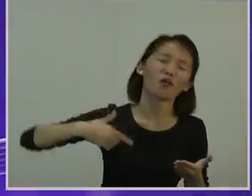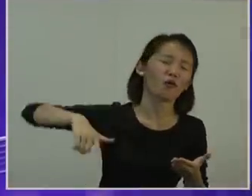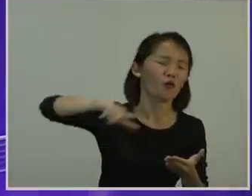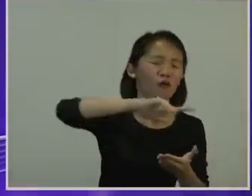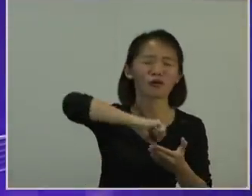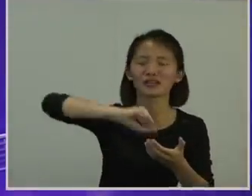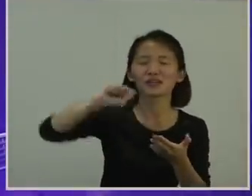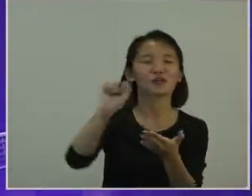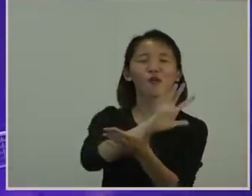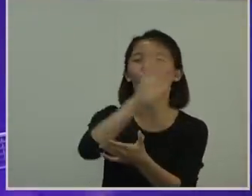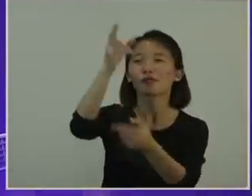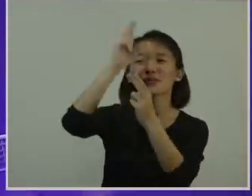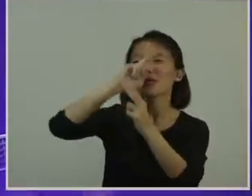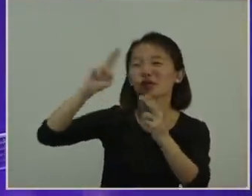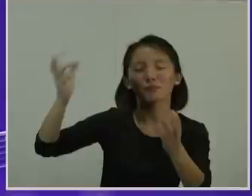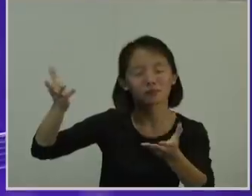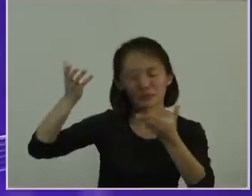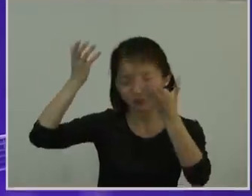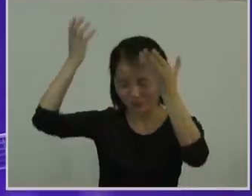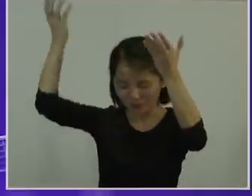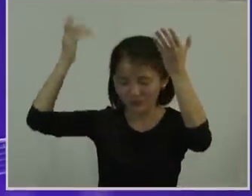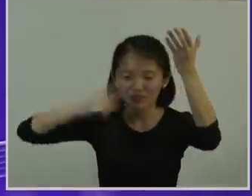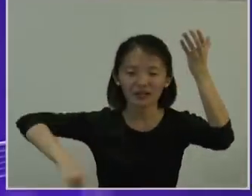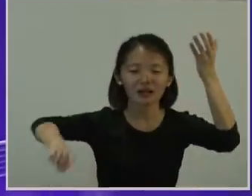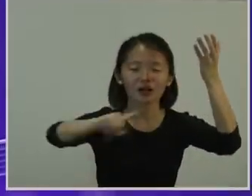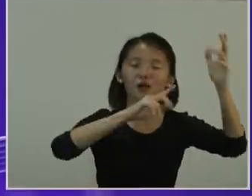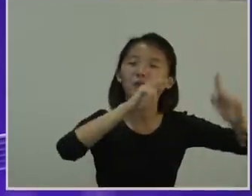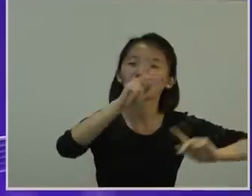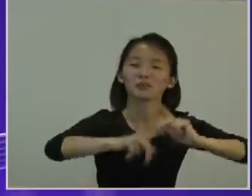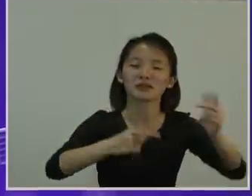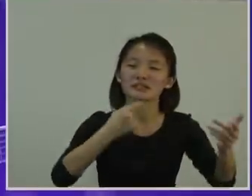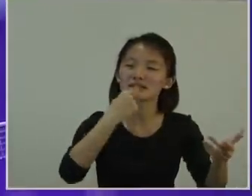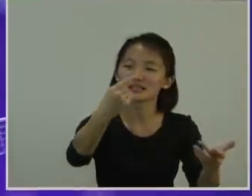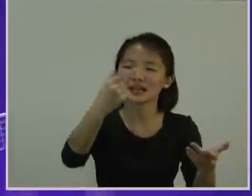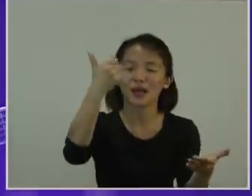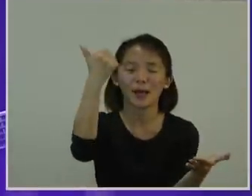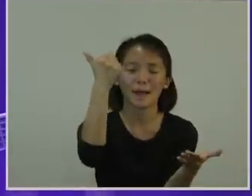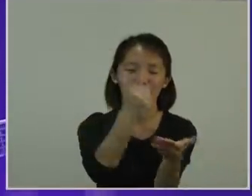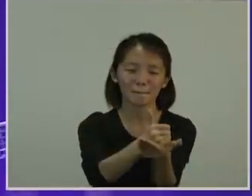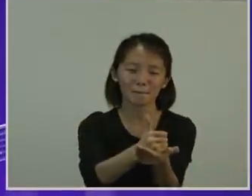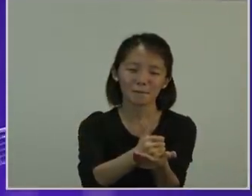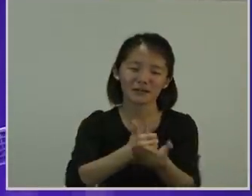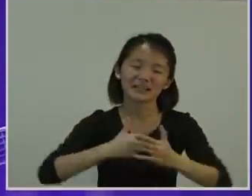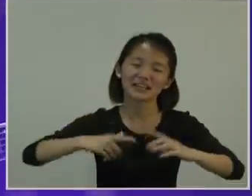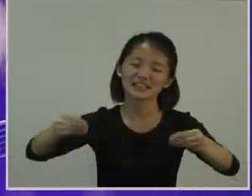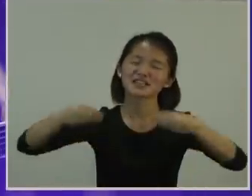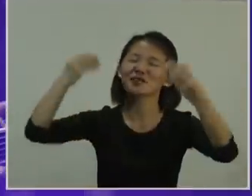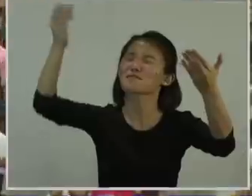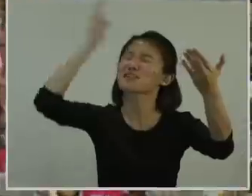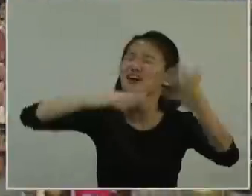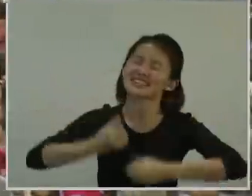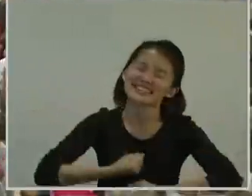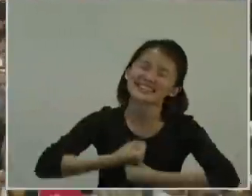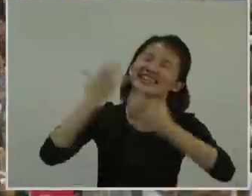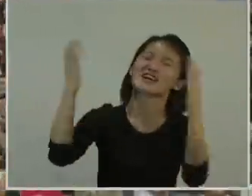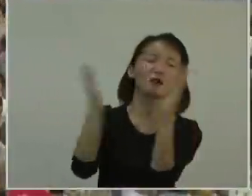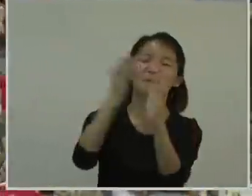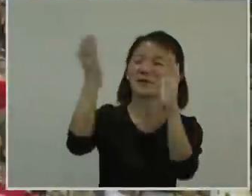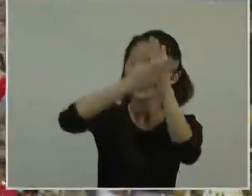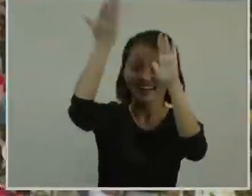honor. And all of God's people say, amen. Let's give him another shout of praise.